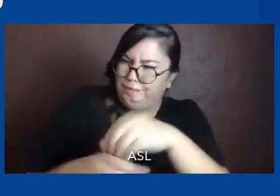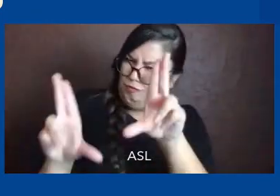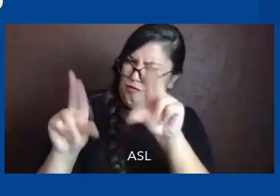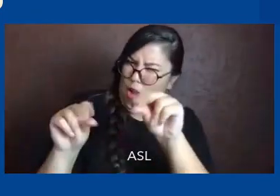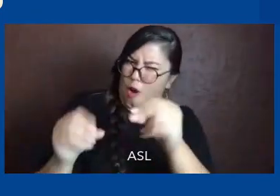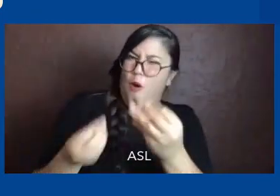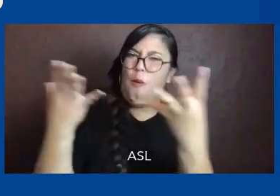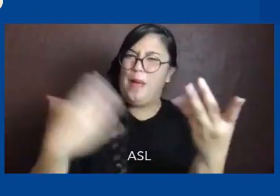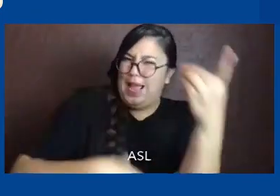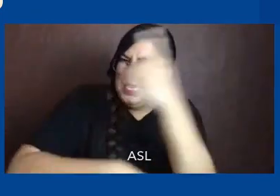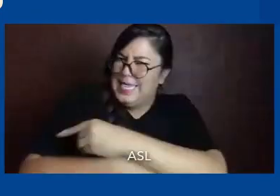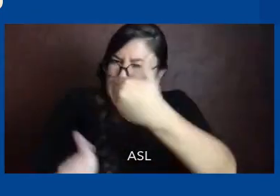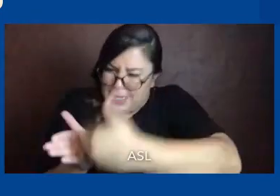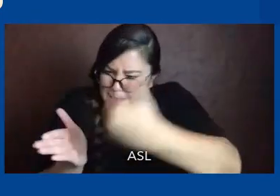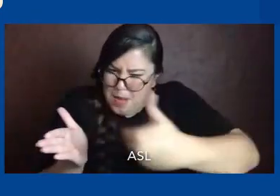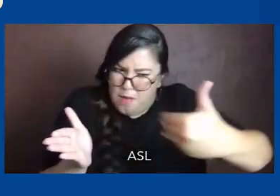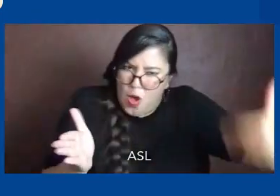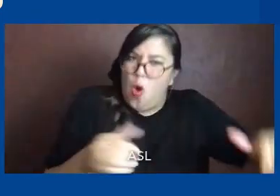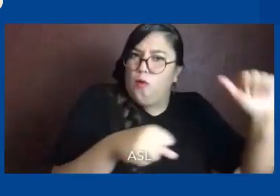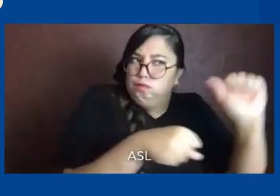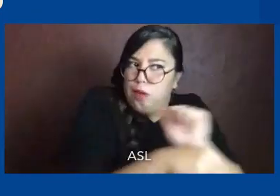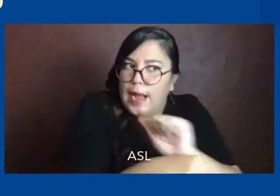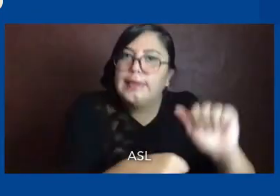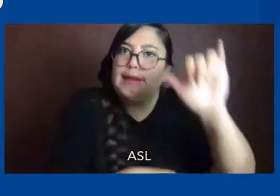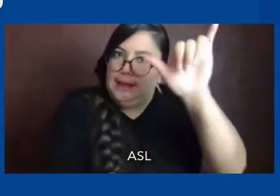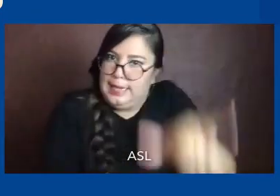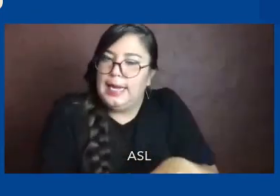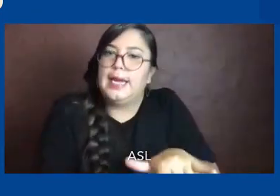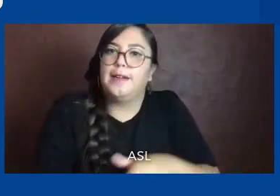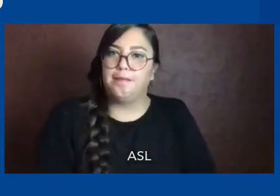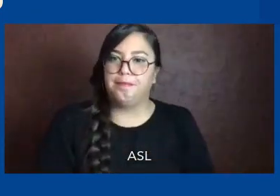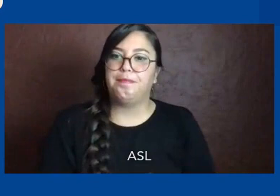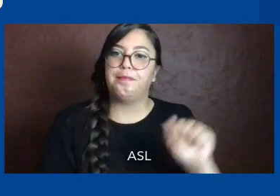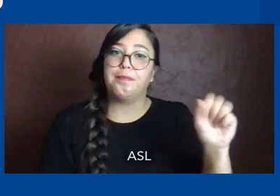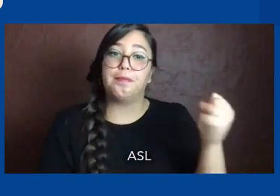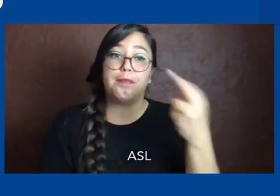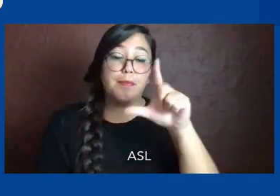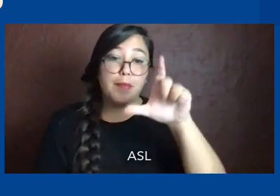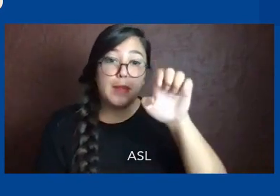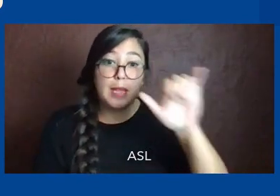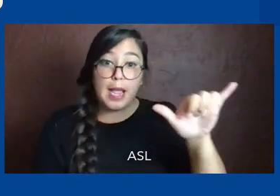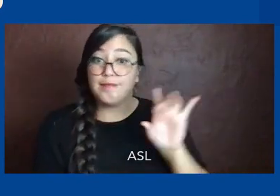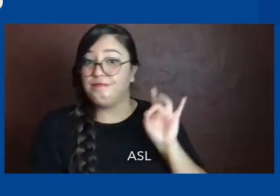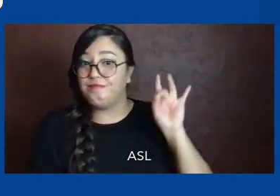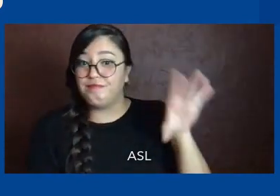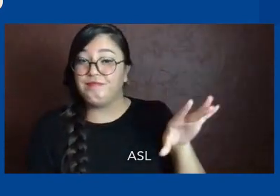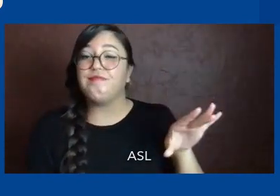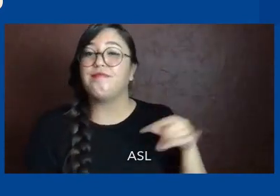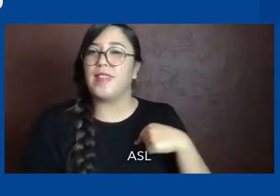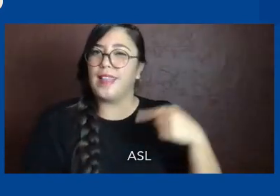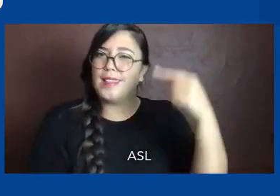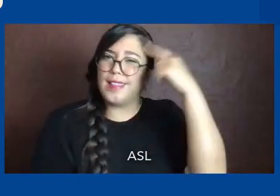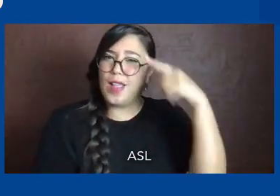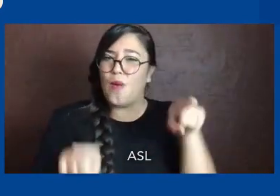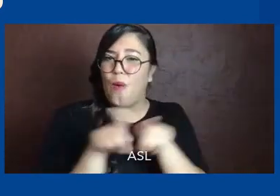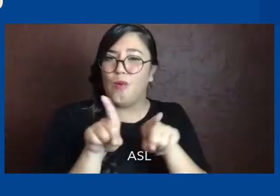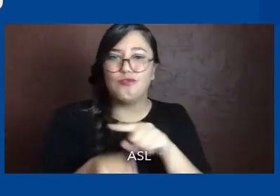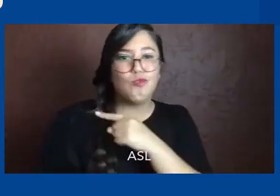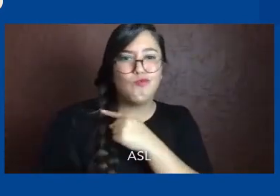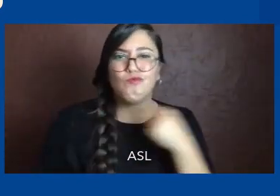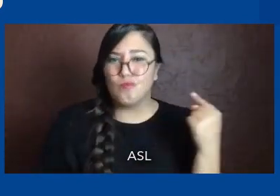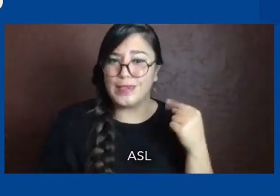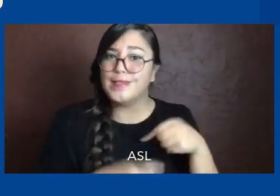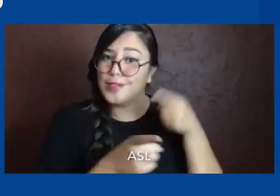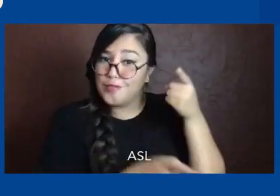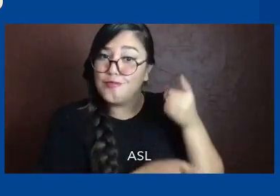the risk in, yeah, no, this Ashley, I think there's a risk factor to it too,